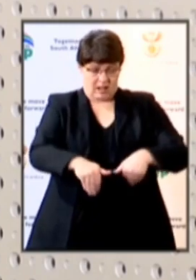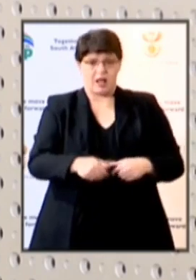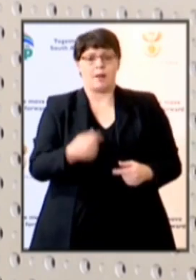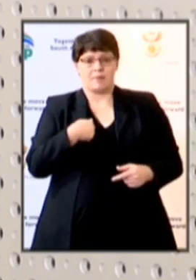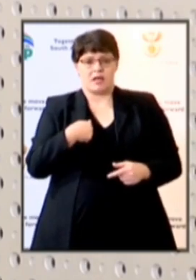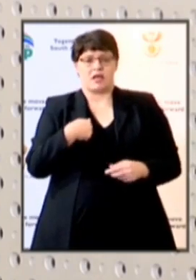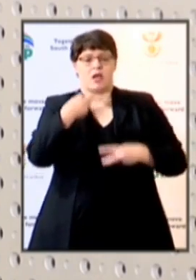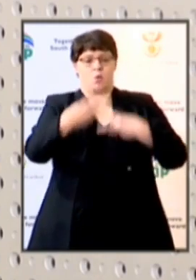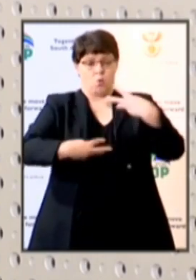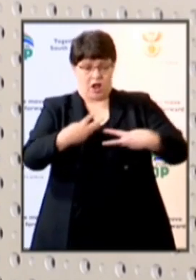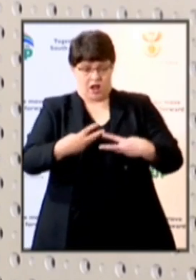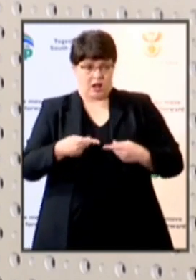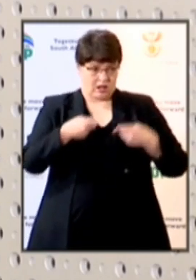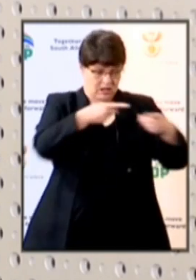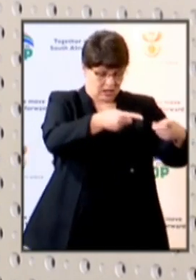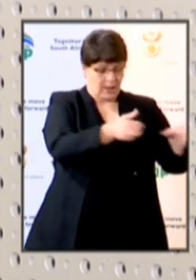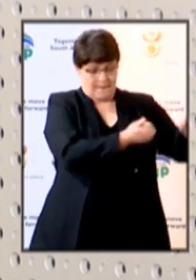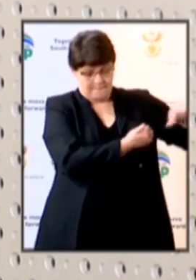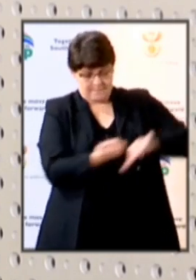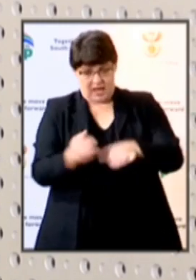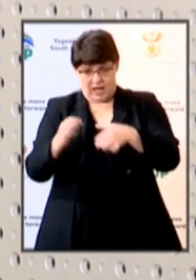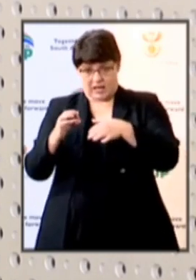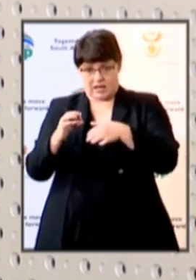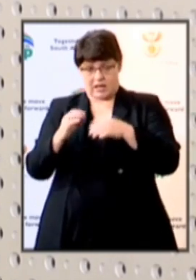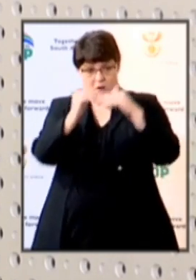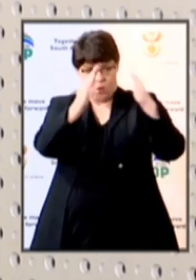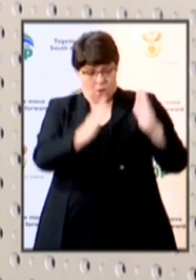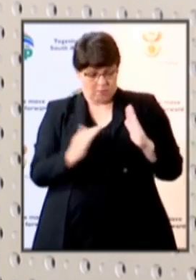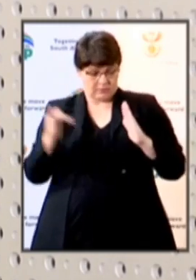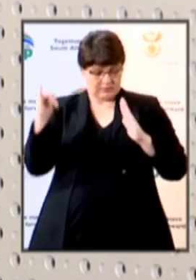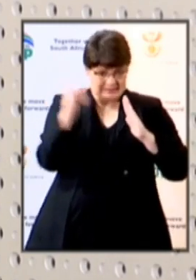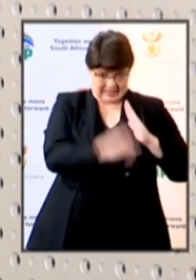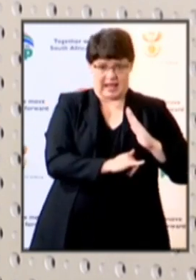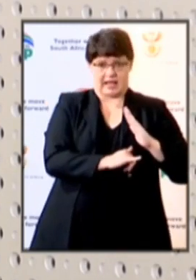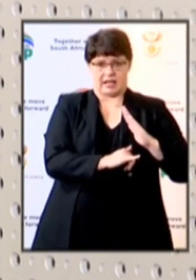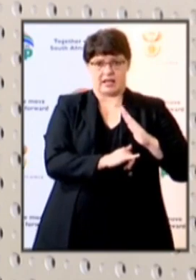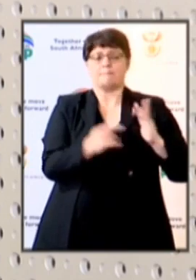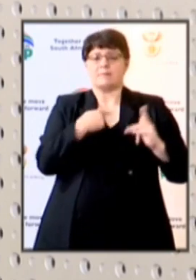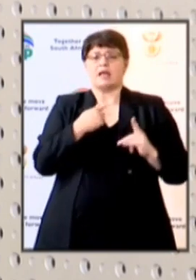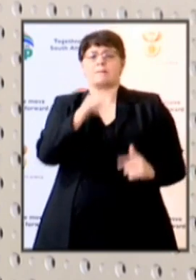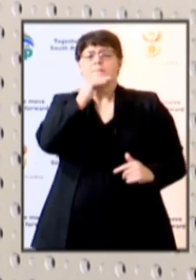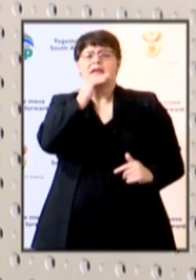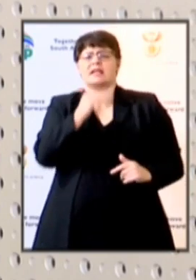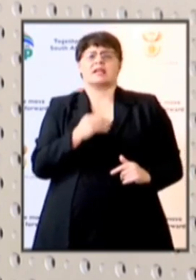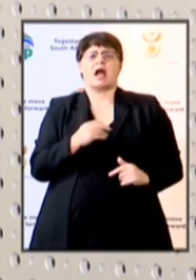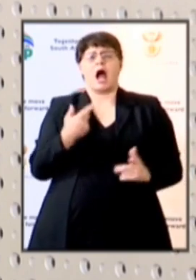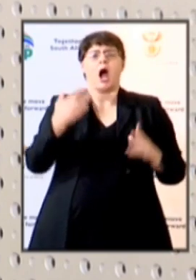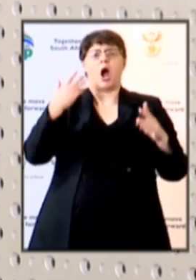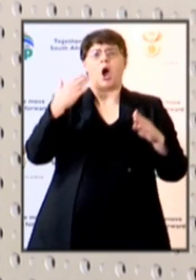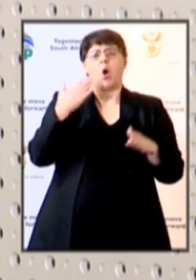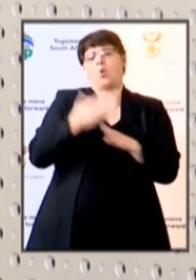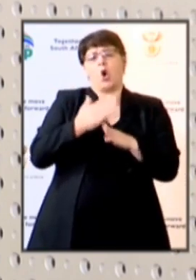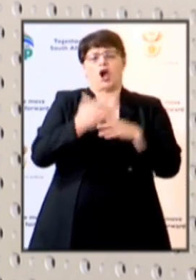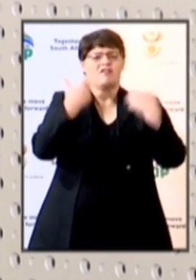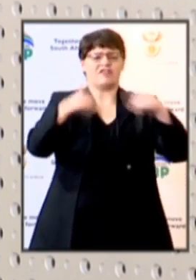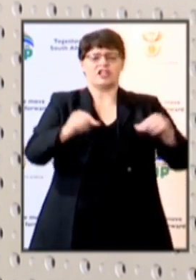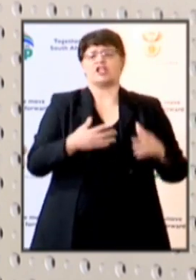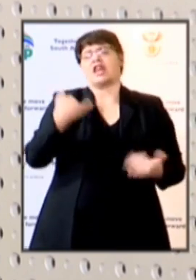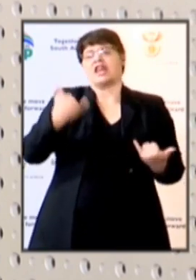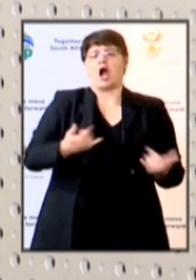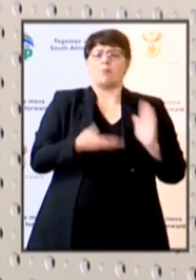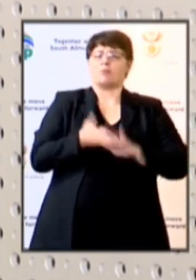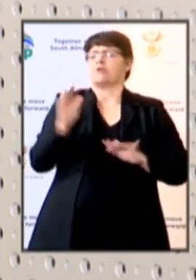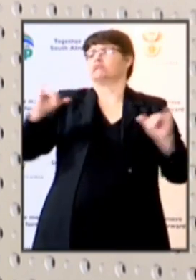you stay at home. It doesn't mean that now that some may be working, after work they can go